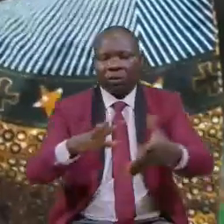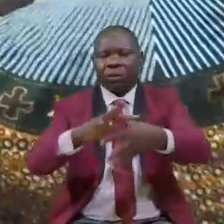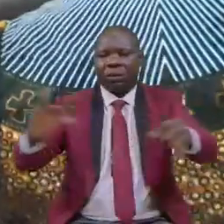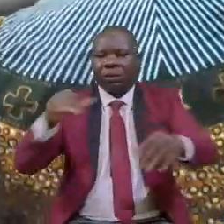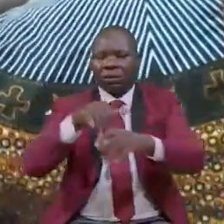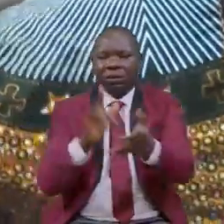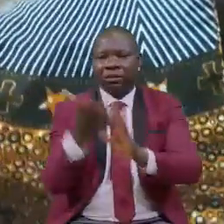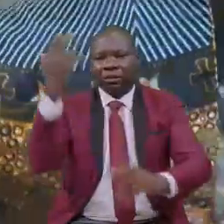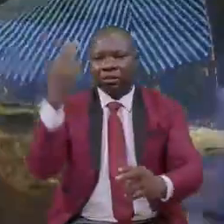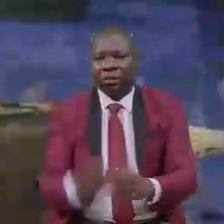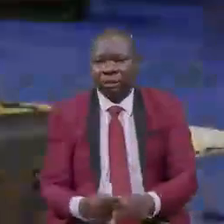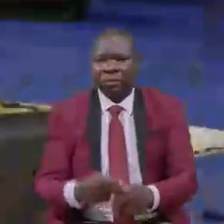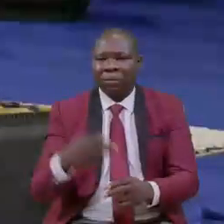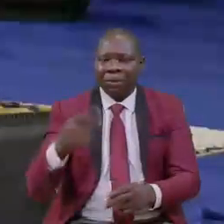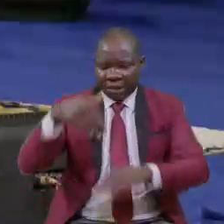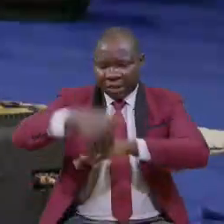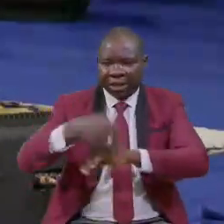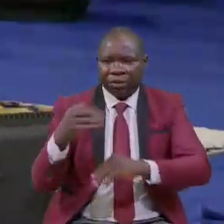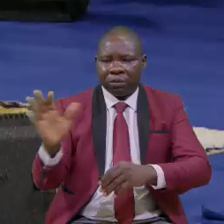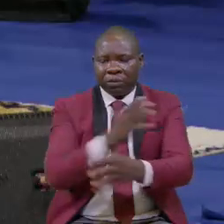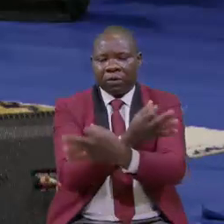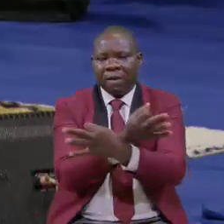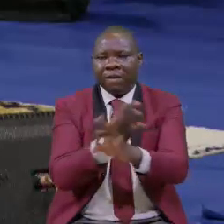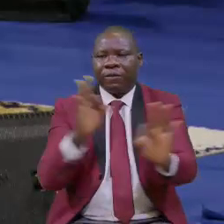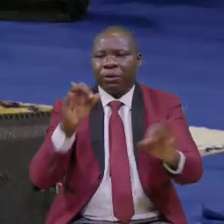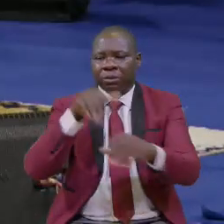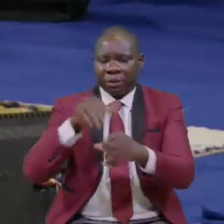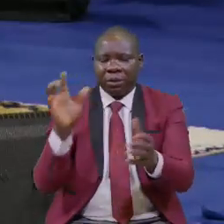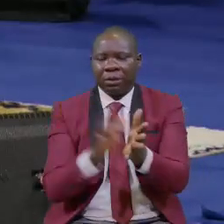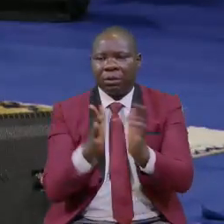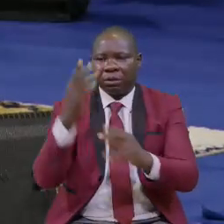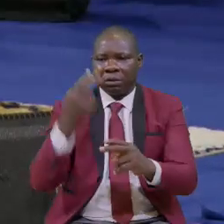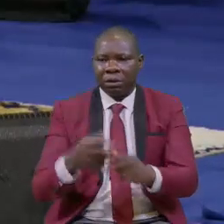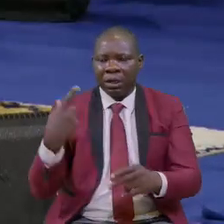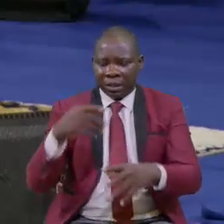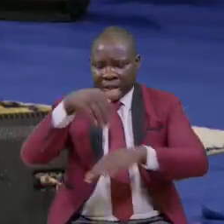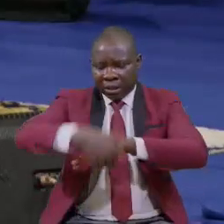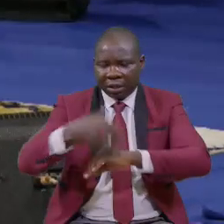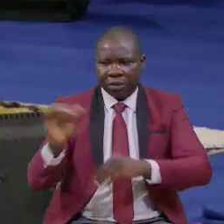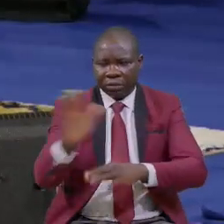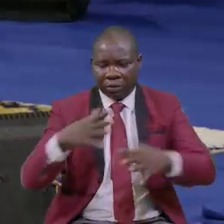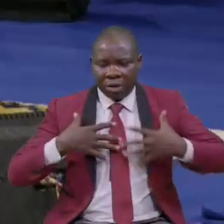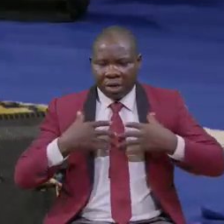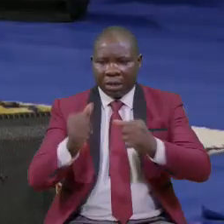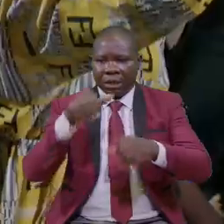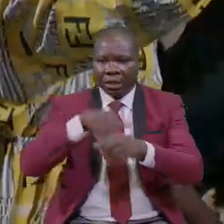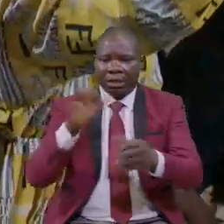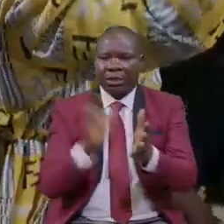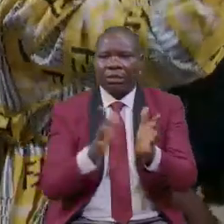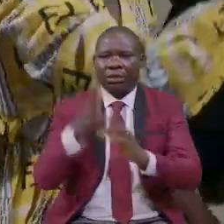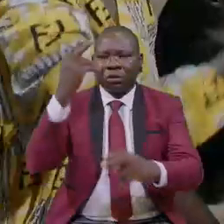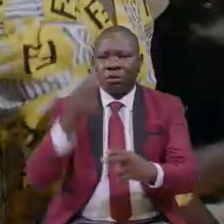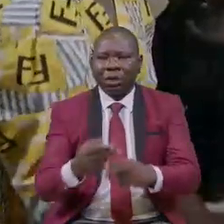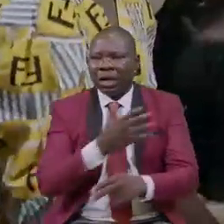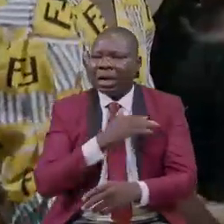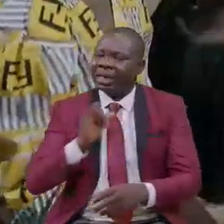The night of your freedom. The night of your healing. And then I send it